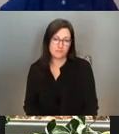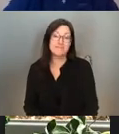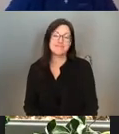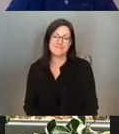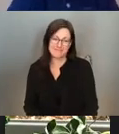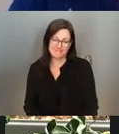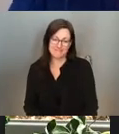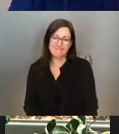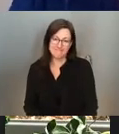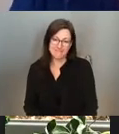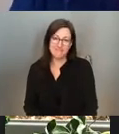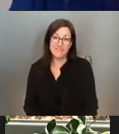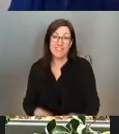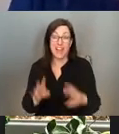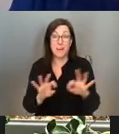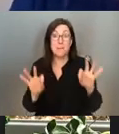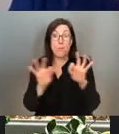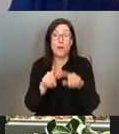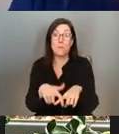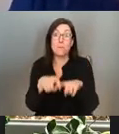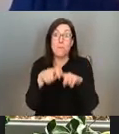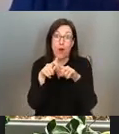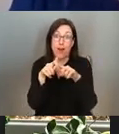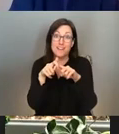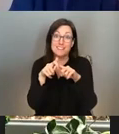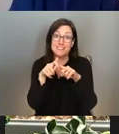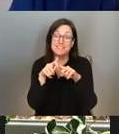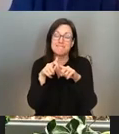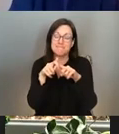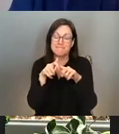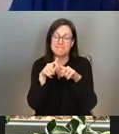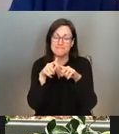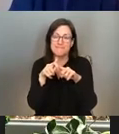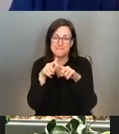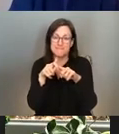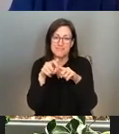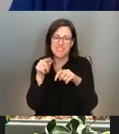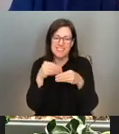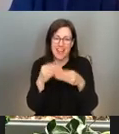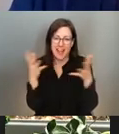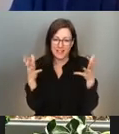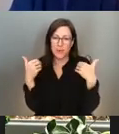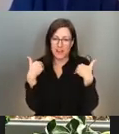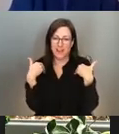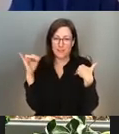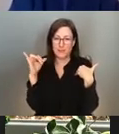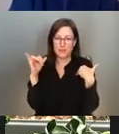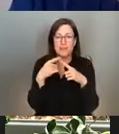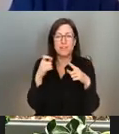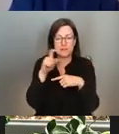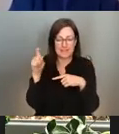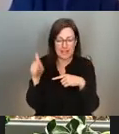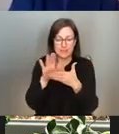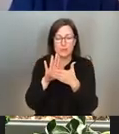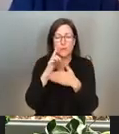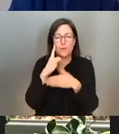So the ever important pause is a little handout that I've got there. It's from the Texas School for the